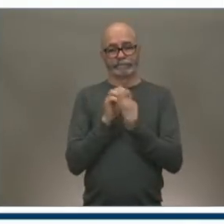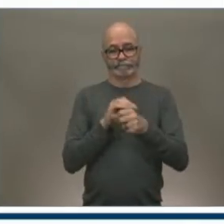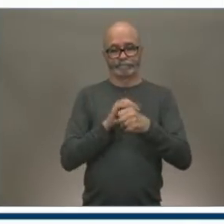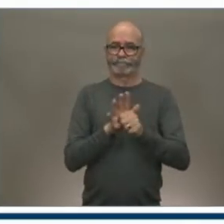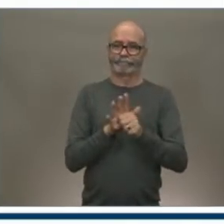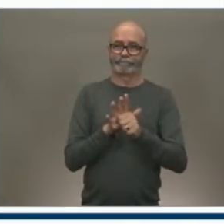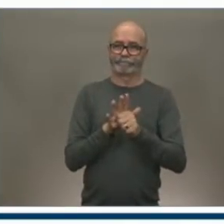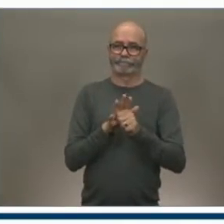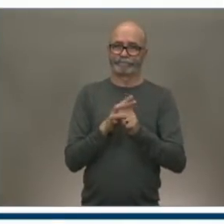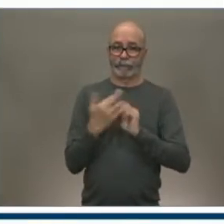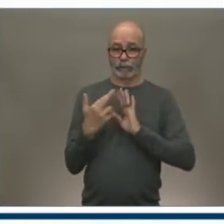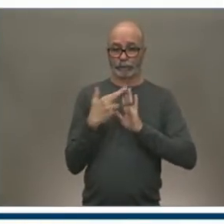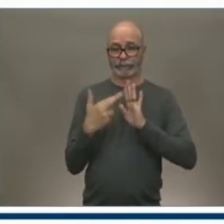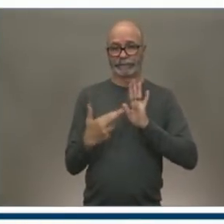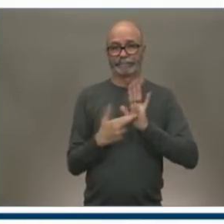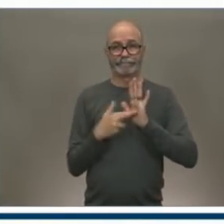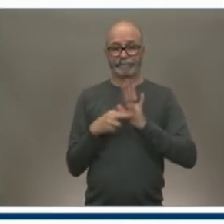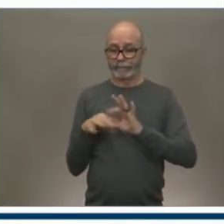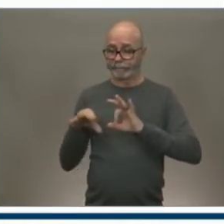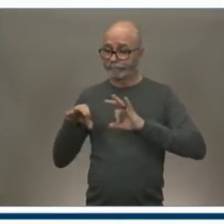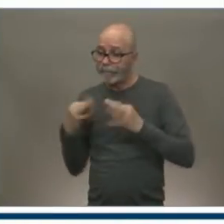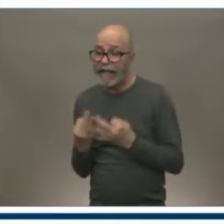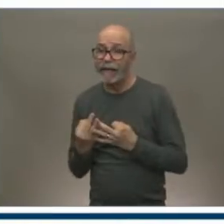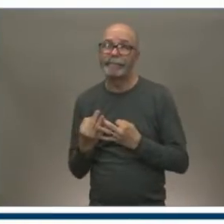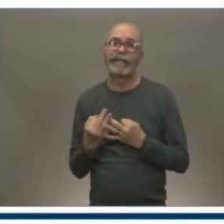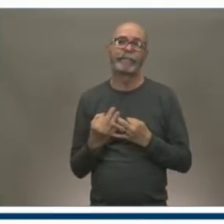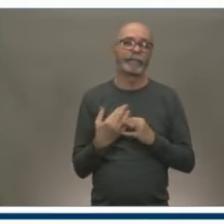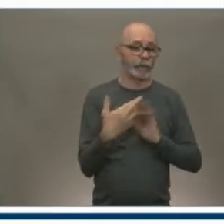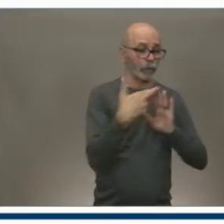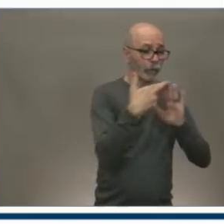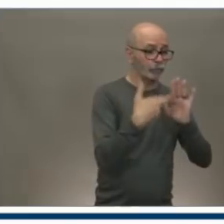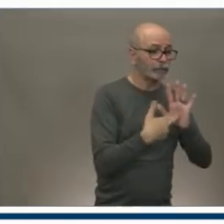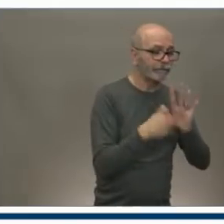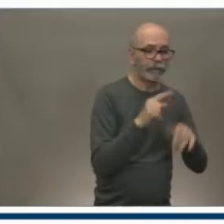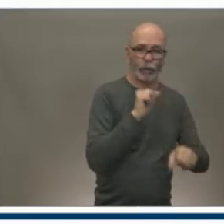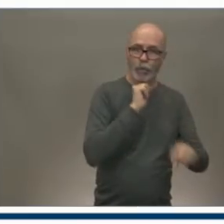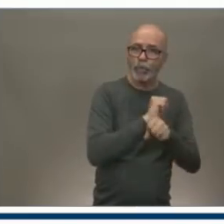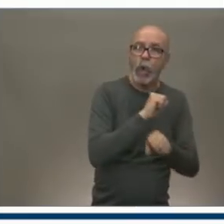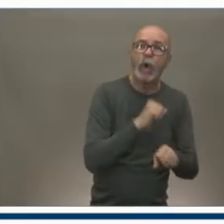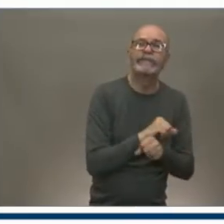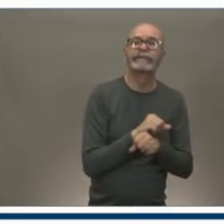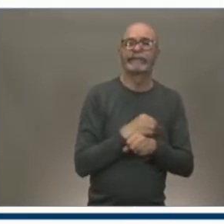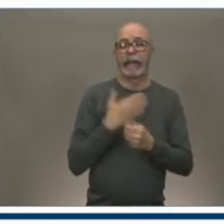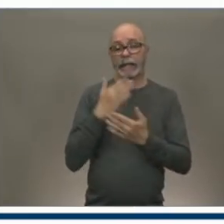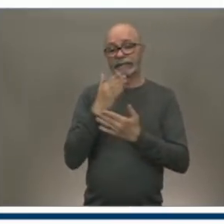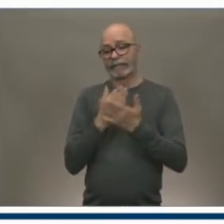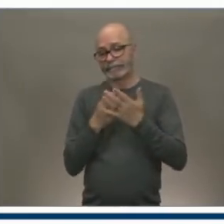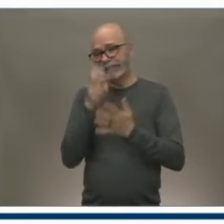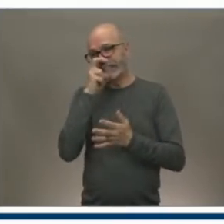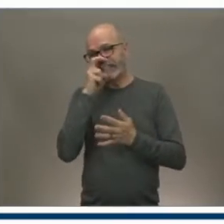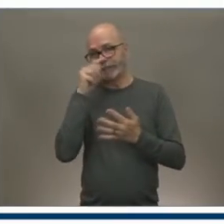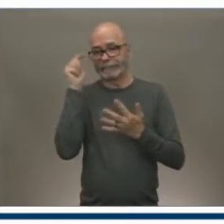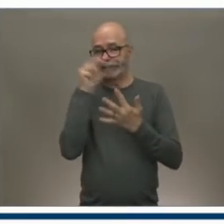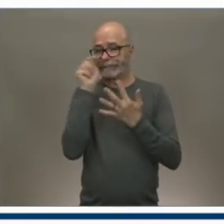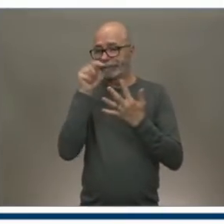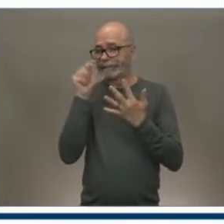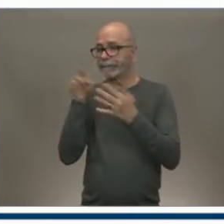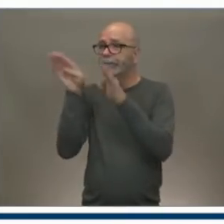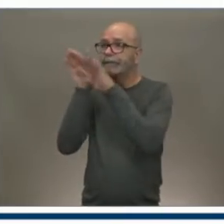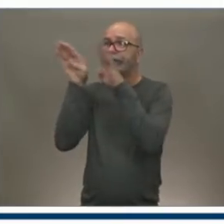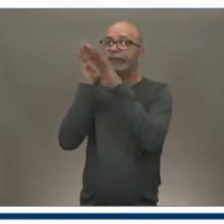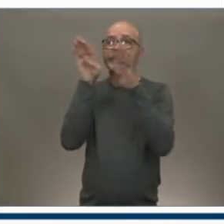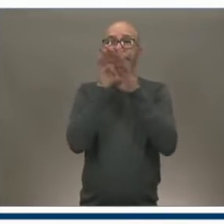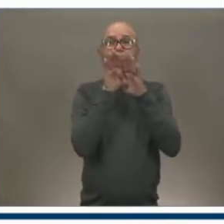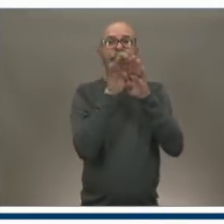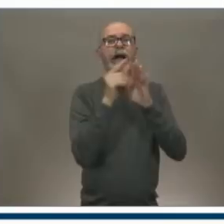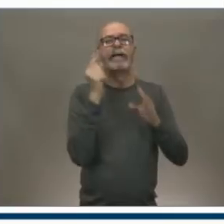COVID protocols, and some level of necessary public health restrictions, at least for the spring and the summer. And so we should